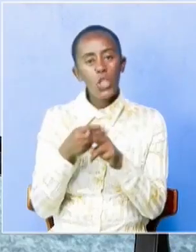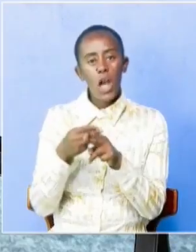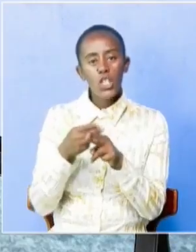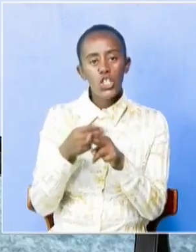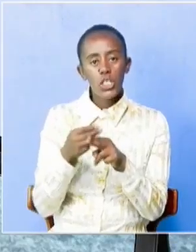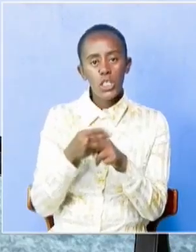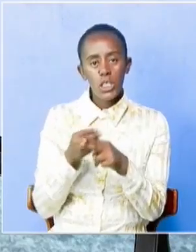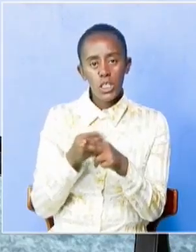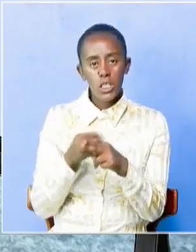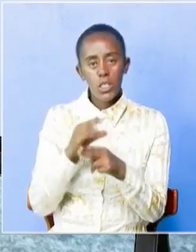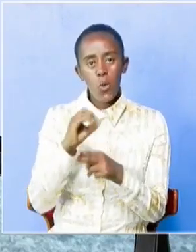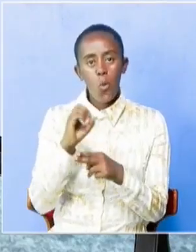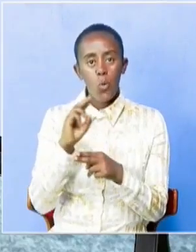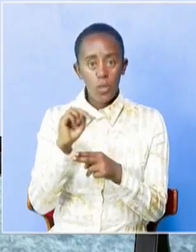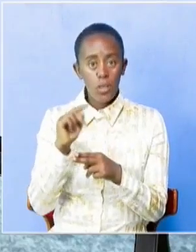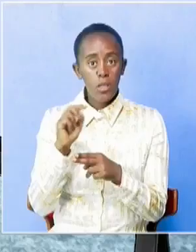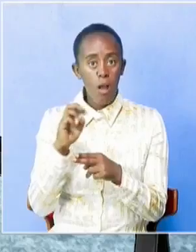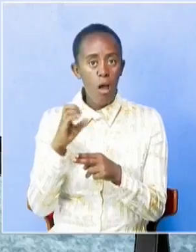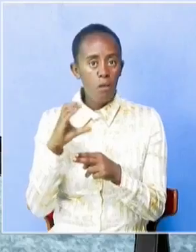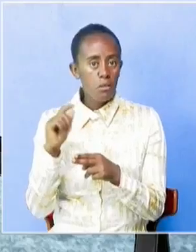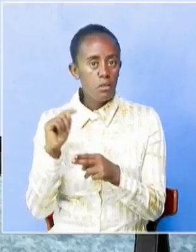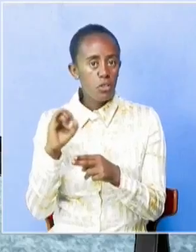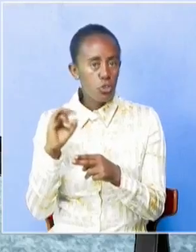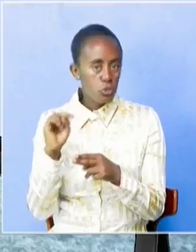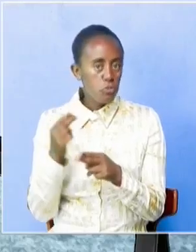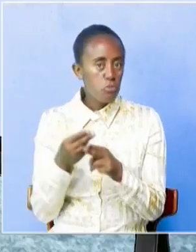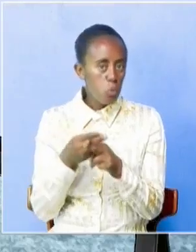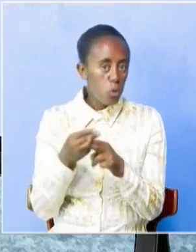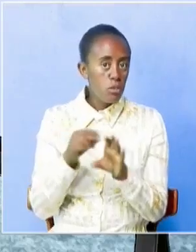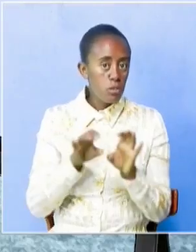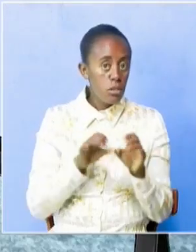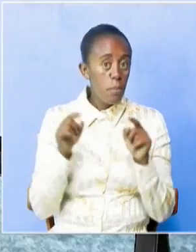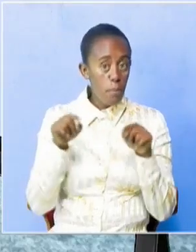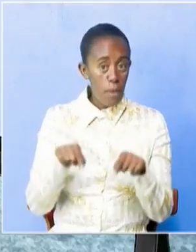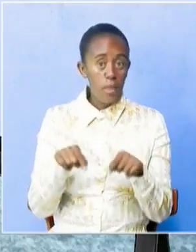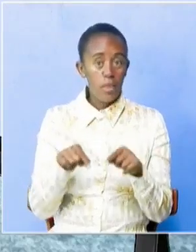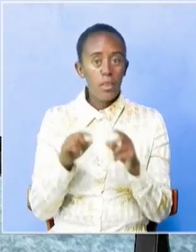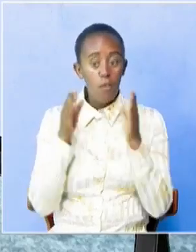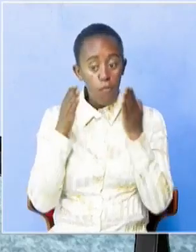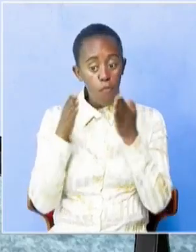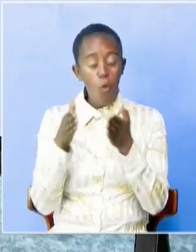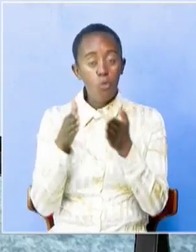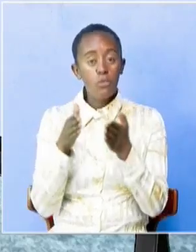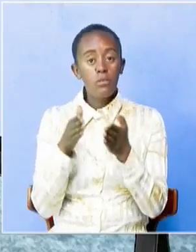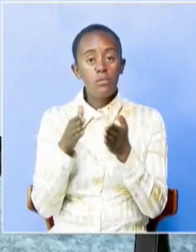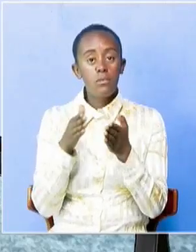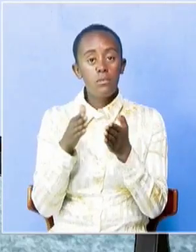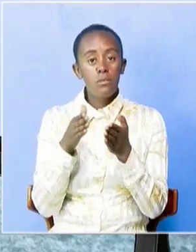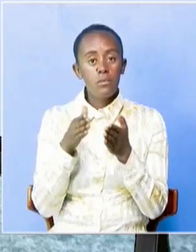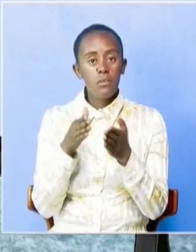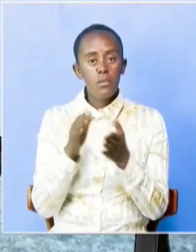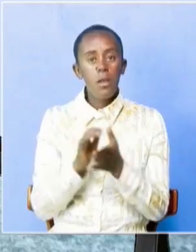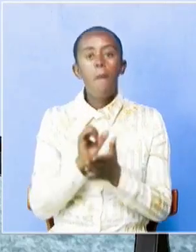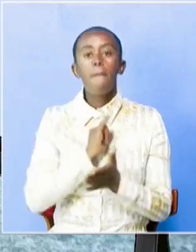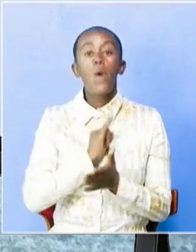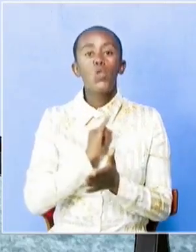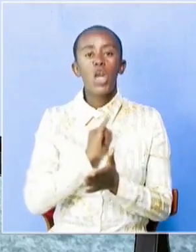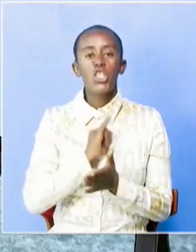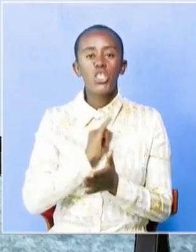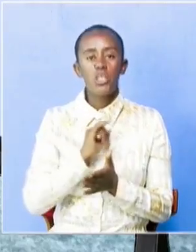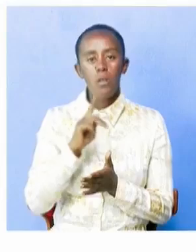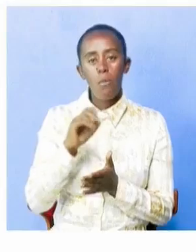want to contract words, we use an apostrophe. But today we're going to focus on possession